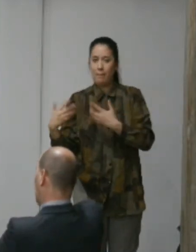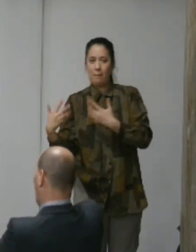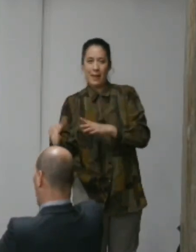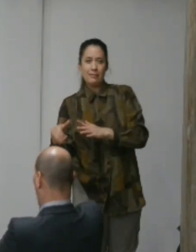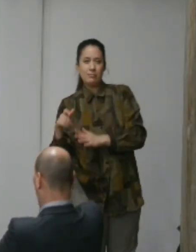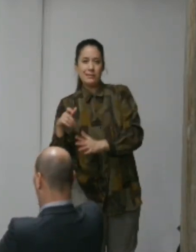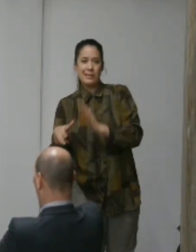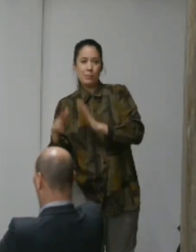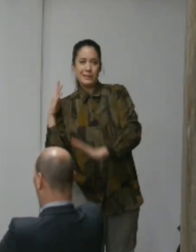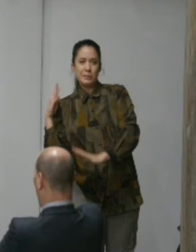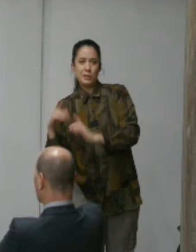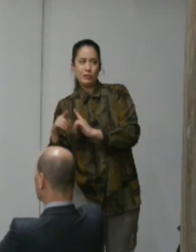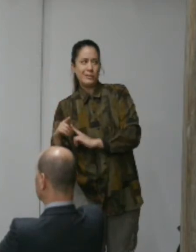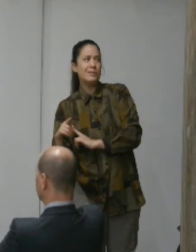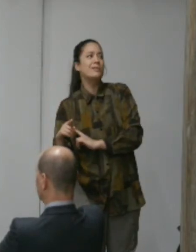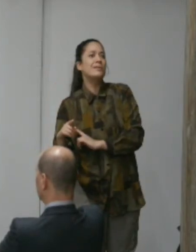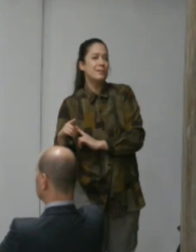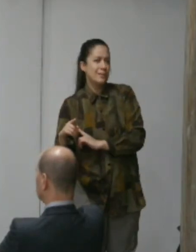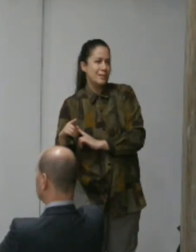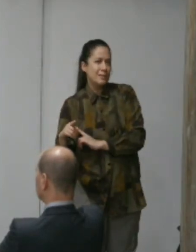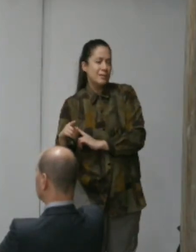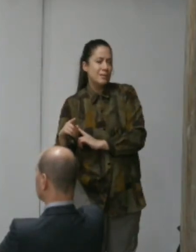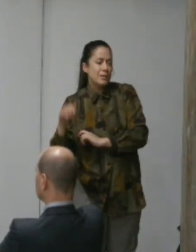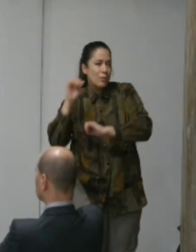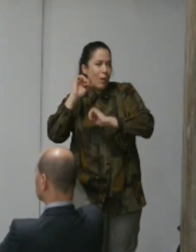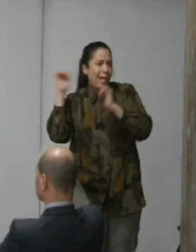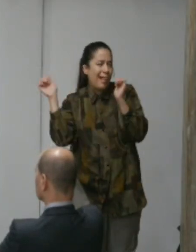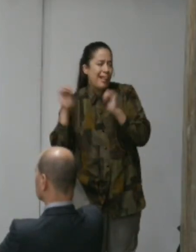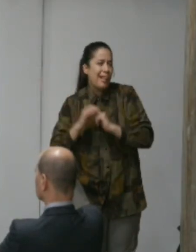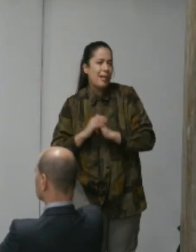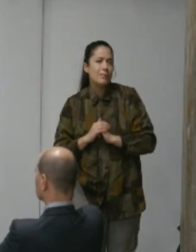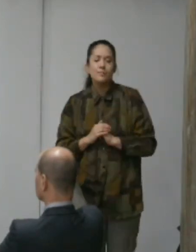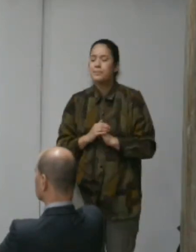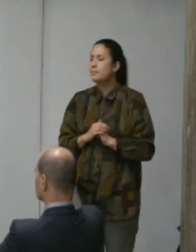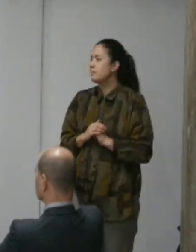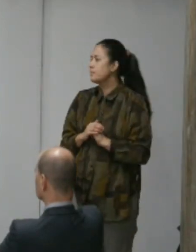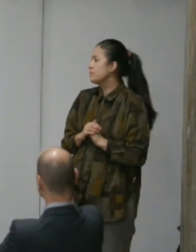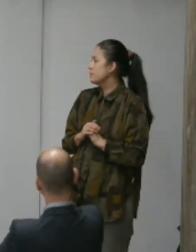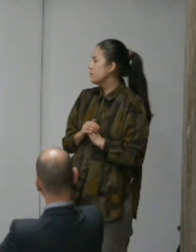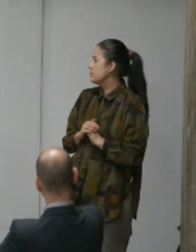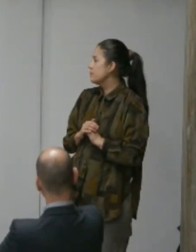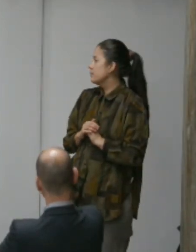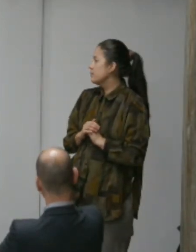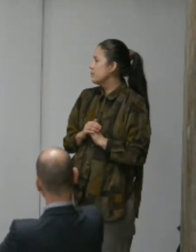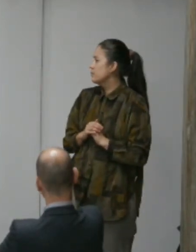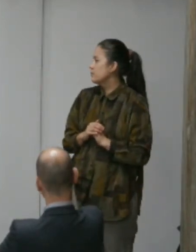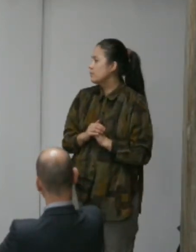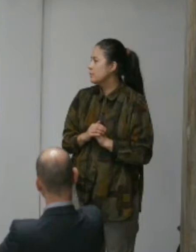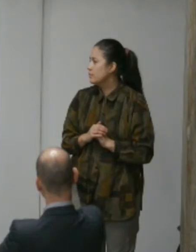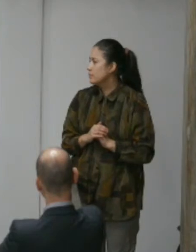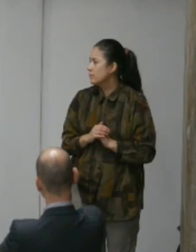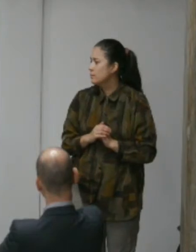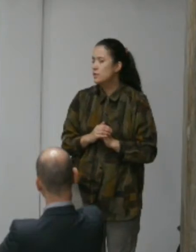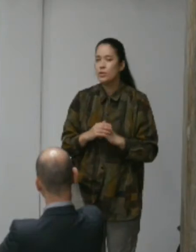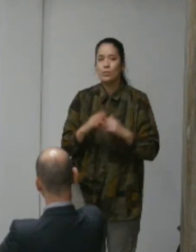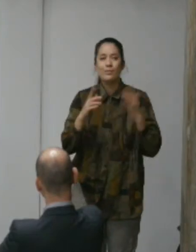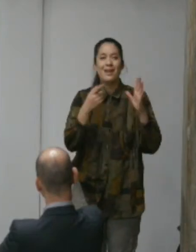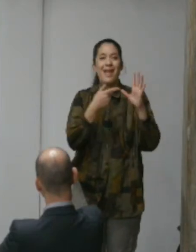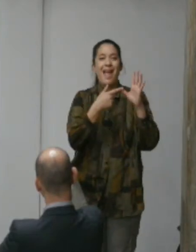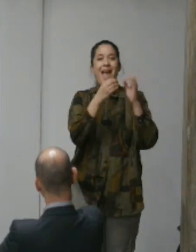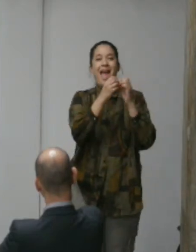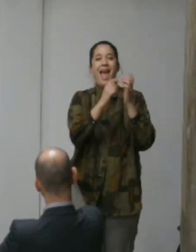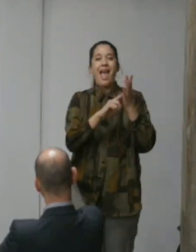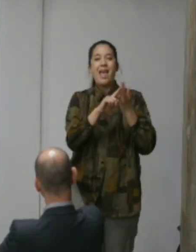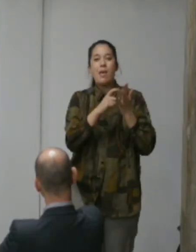image in my head is like, you know when you develop a photo the old school way and it suddenly emerges? It was like all the ableism that we've been talking about for years and years and